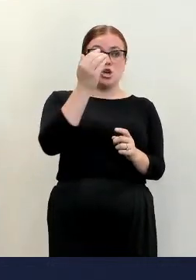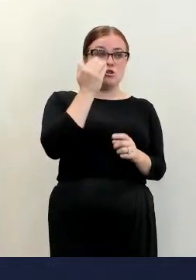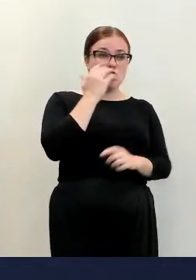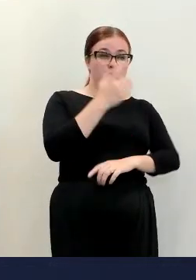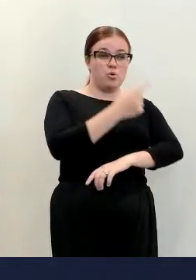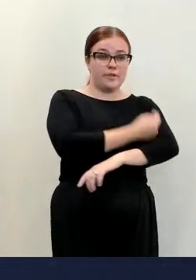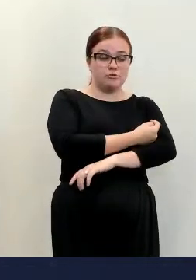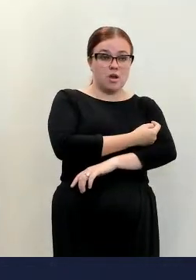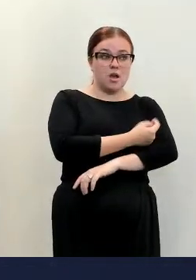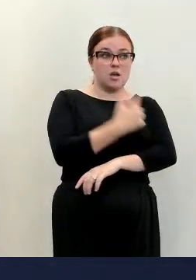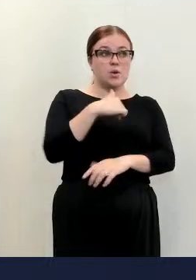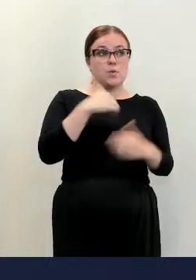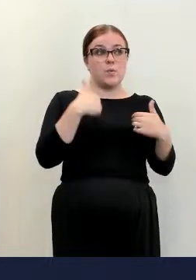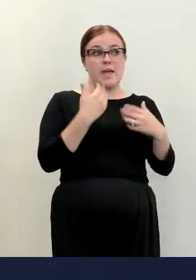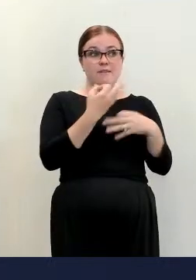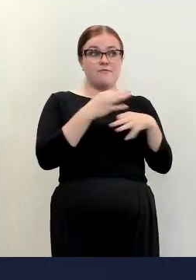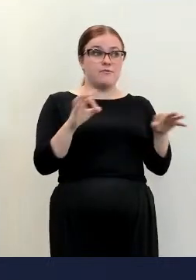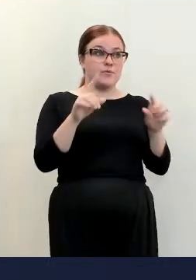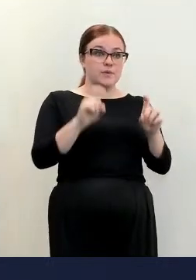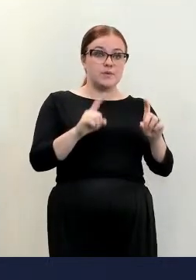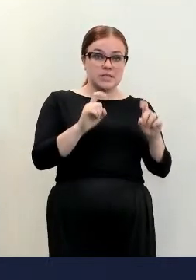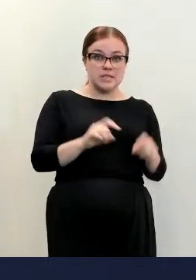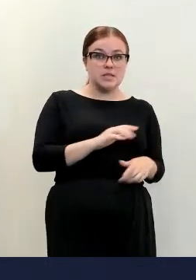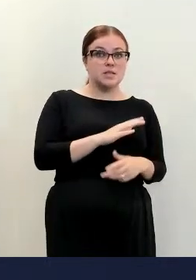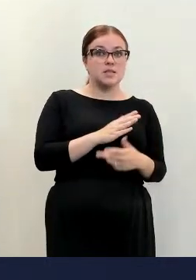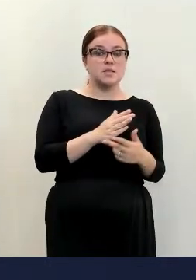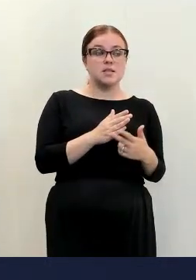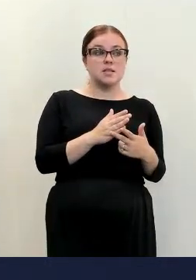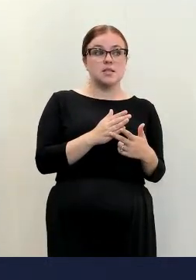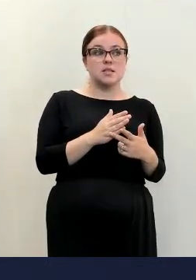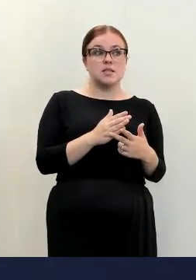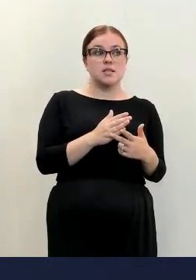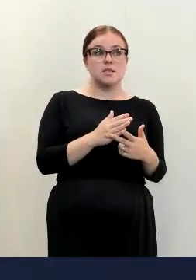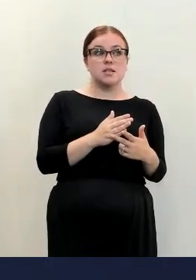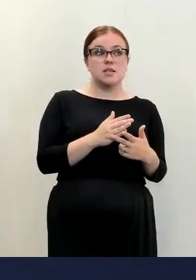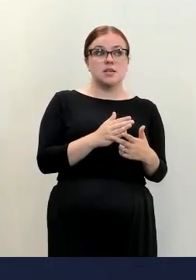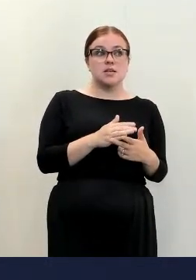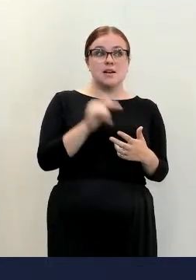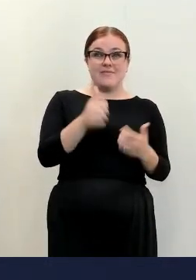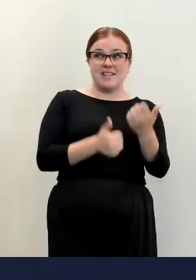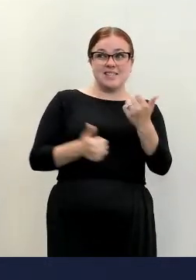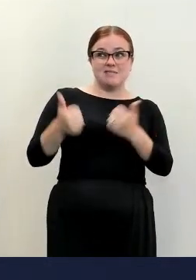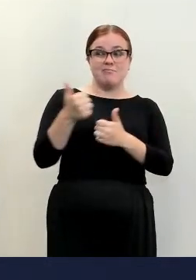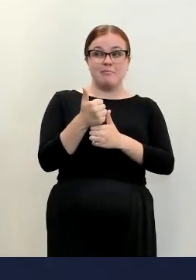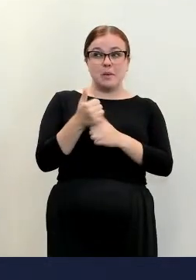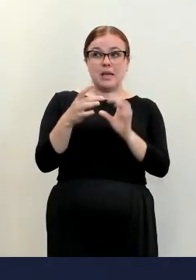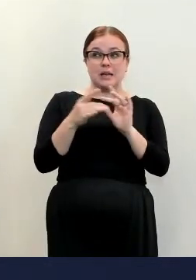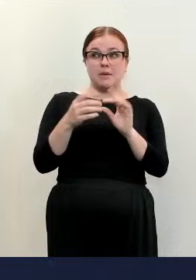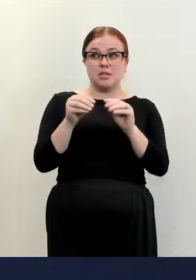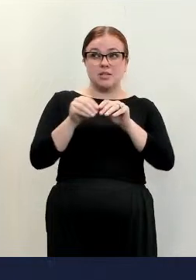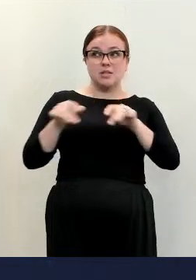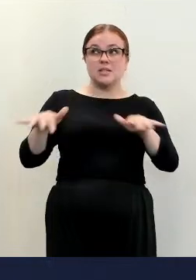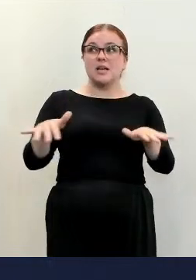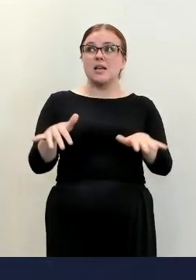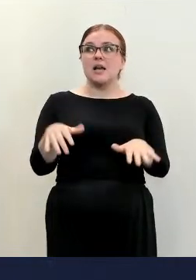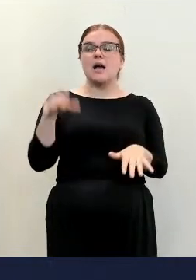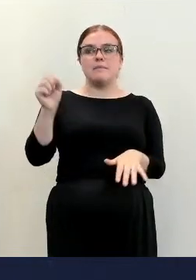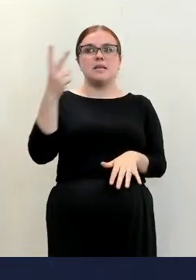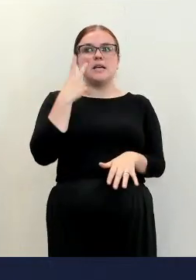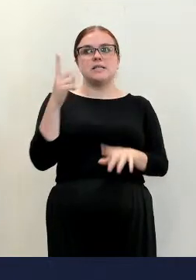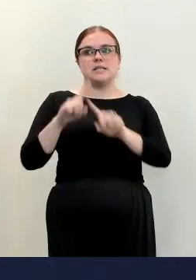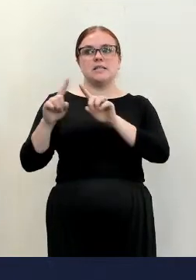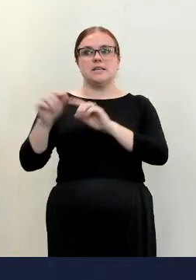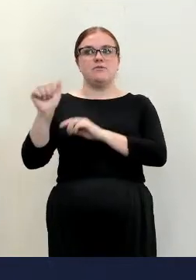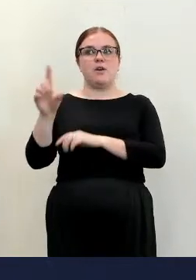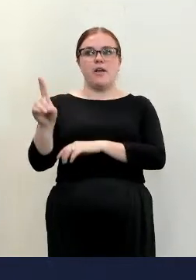drugs are, we have free fentanyl test strips, and Narcan, is that the main message that you're trying to get out there? Well, yeah, you just look at these different